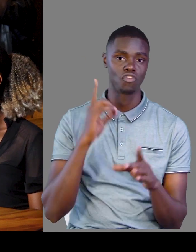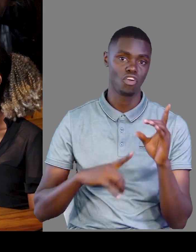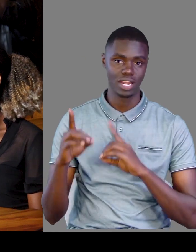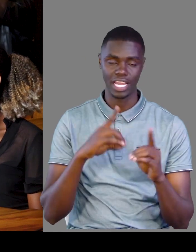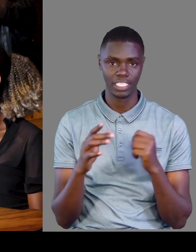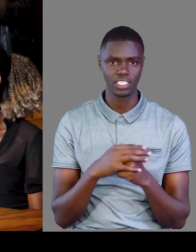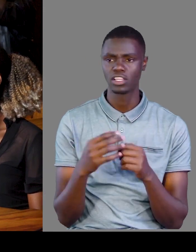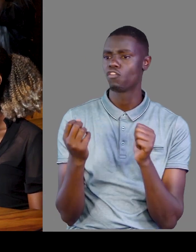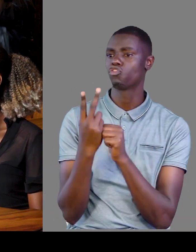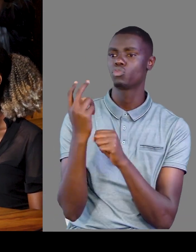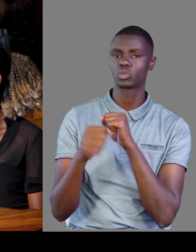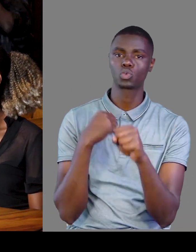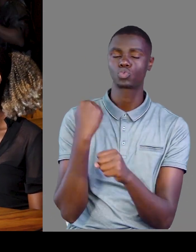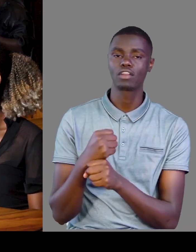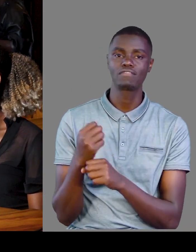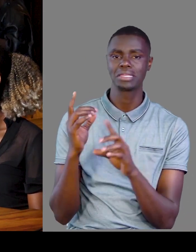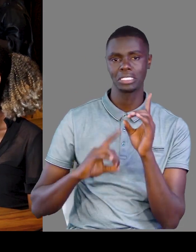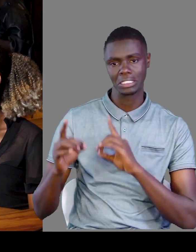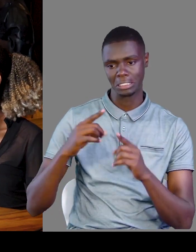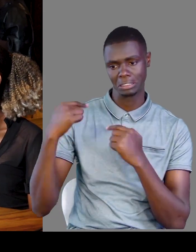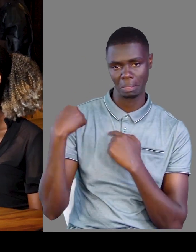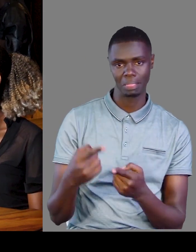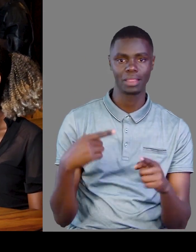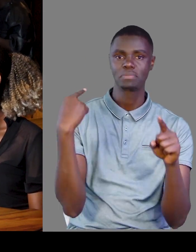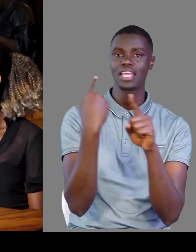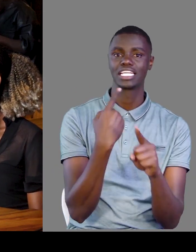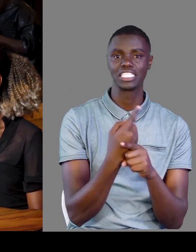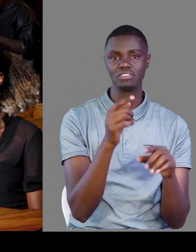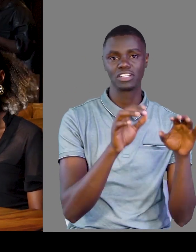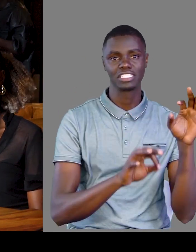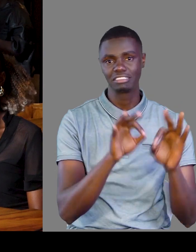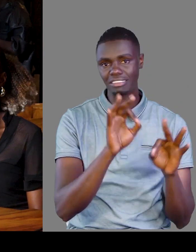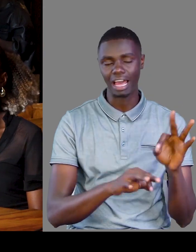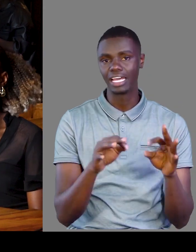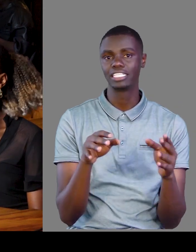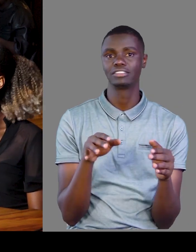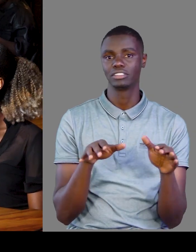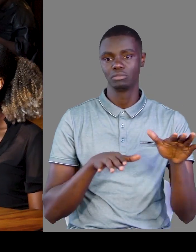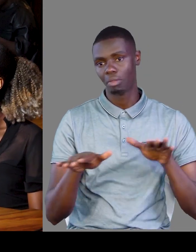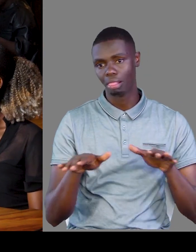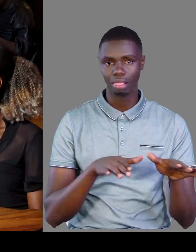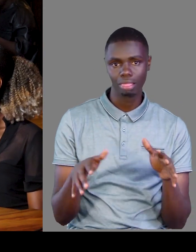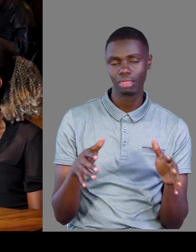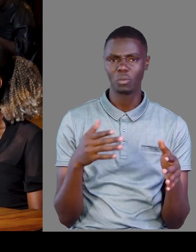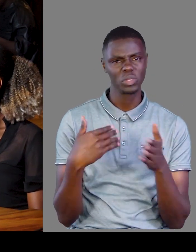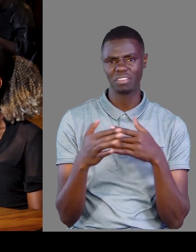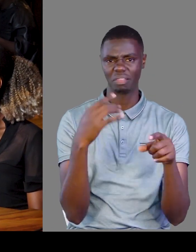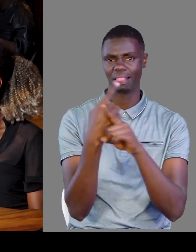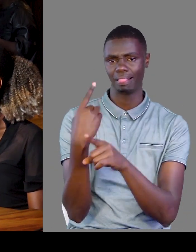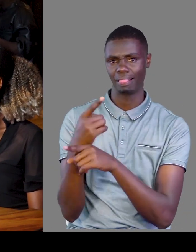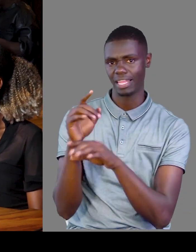dancing, like more than 12 years dancing. Each in different styles, like break dance, pop dance, and rock